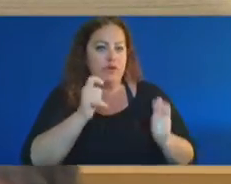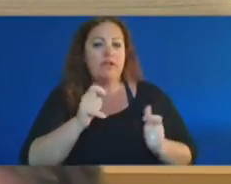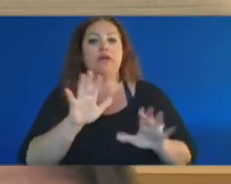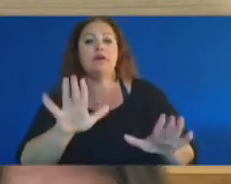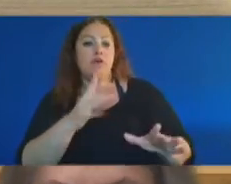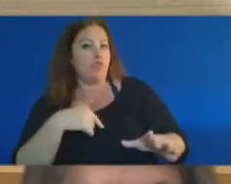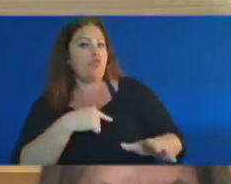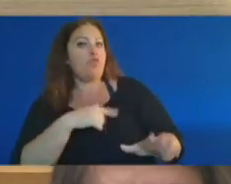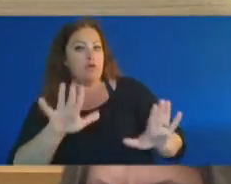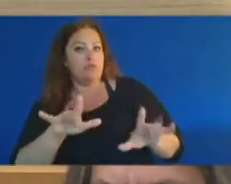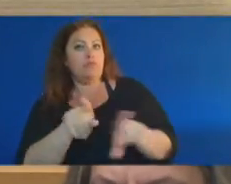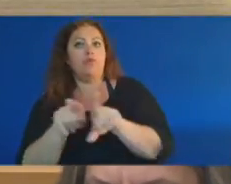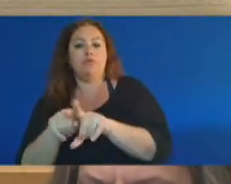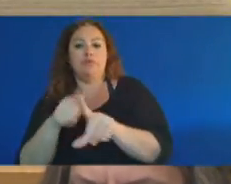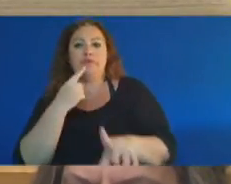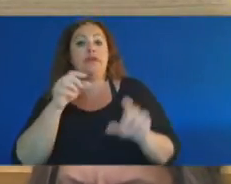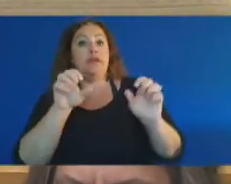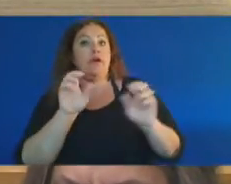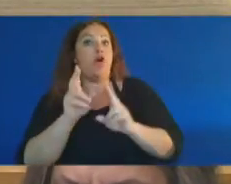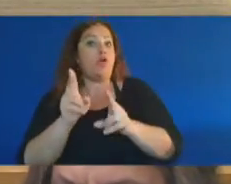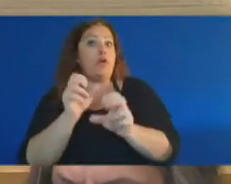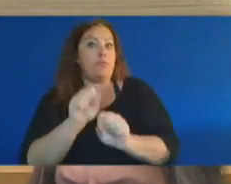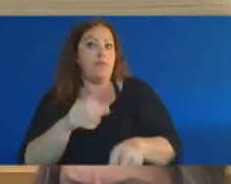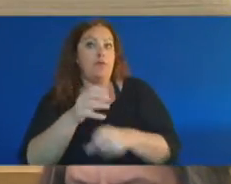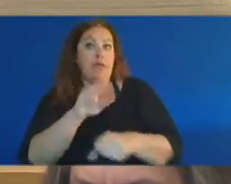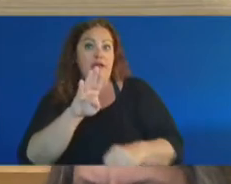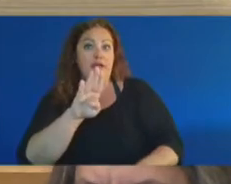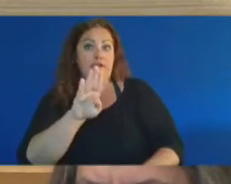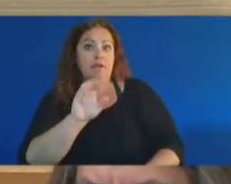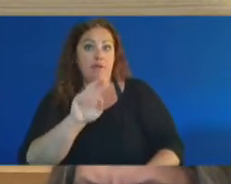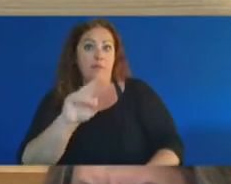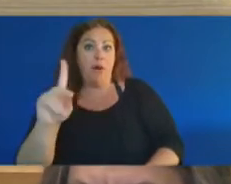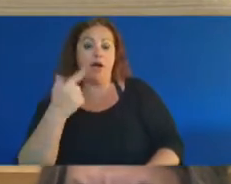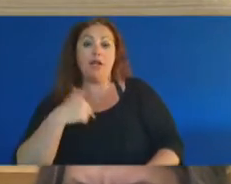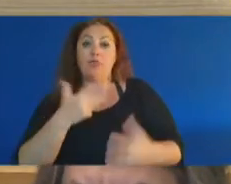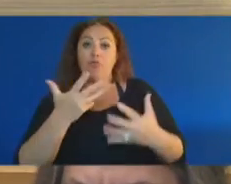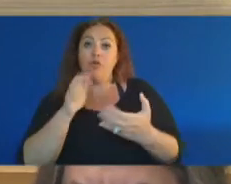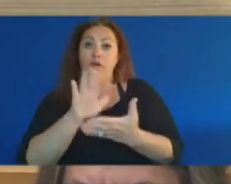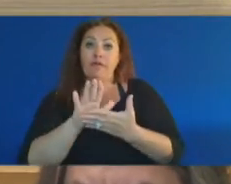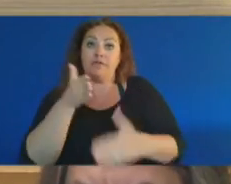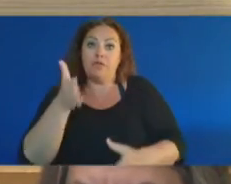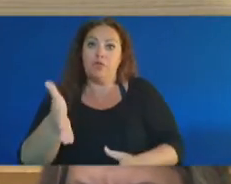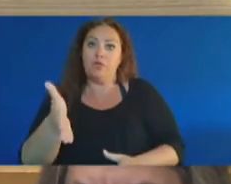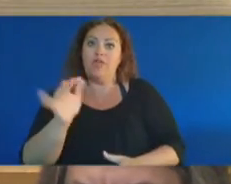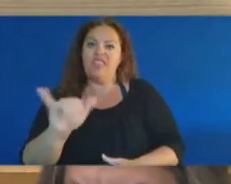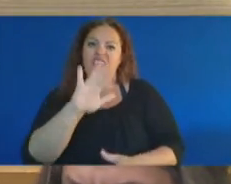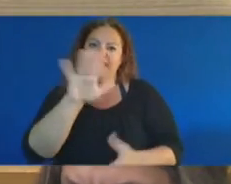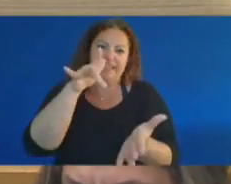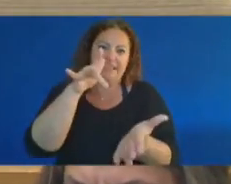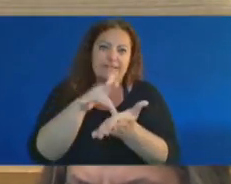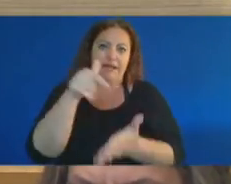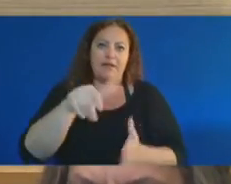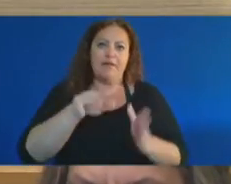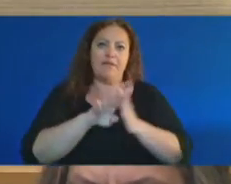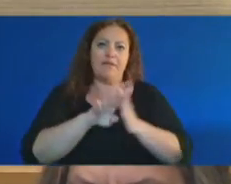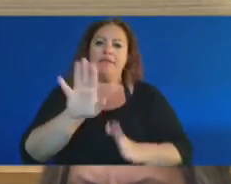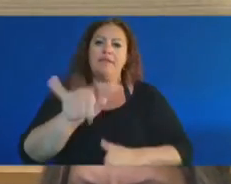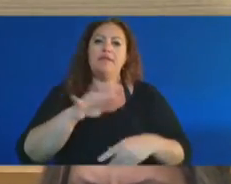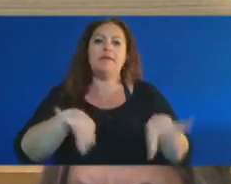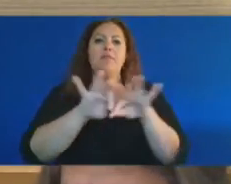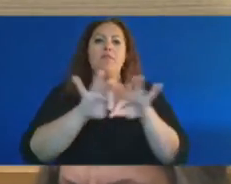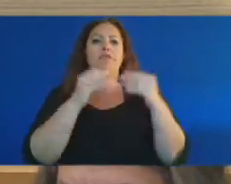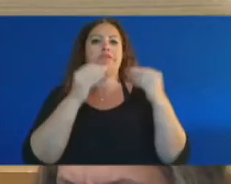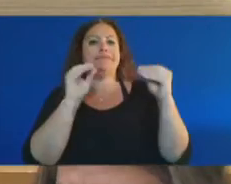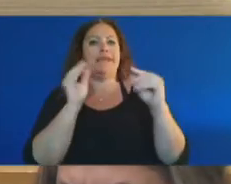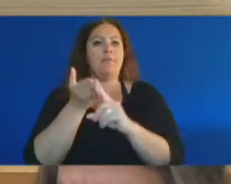hurry up and say can we get a bond it's very important for we want the school there we've kind of made it the center of this development so that's going to be an important selling point for this